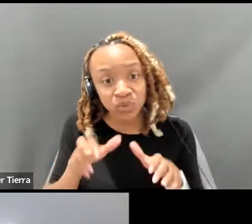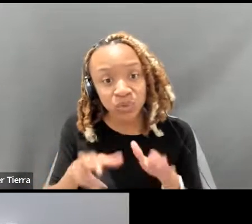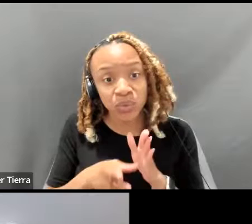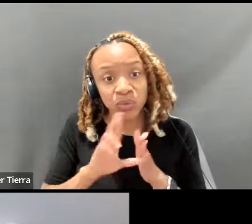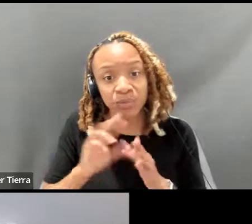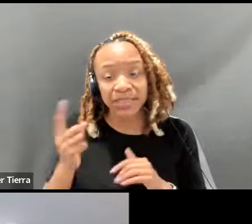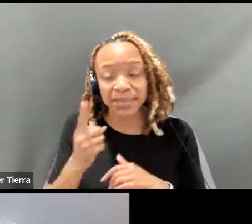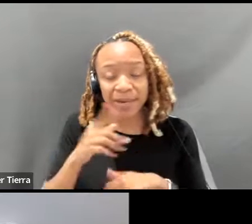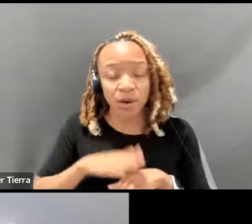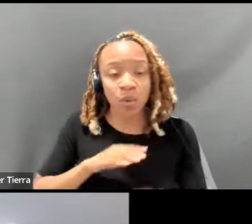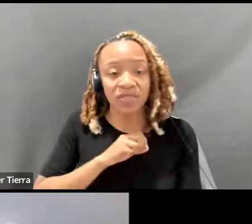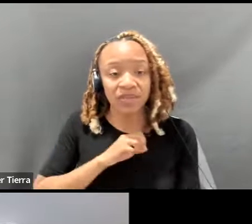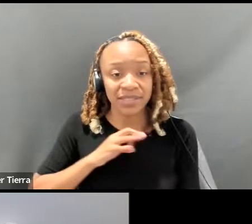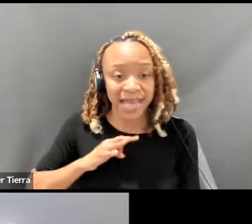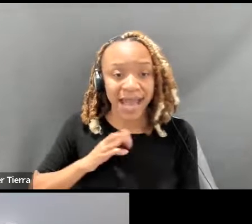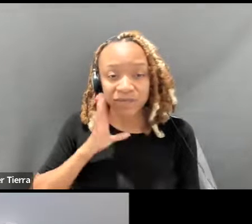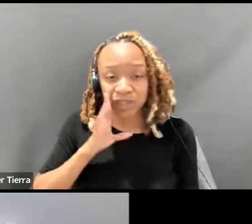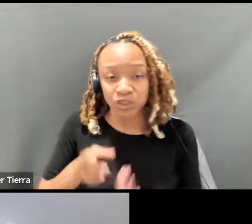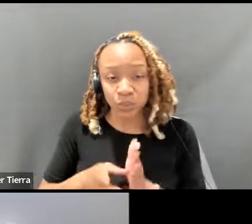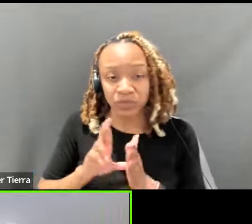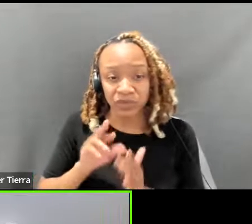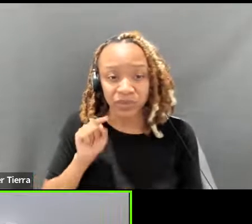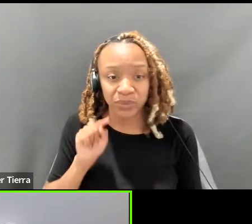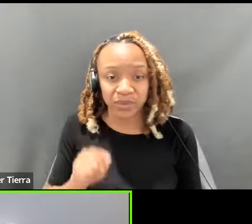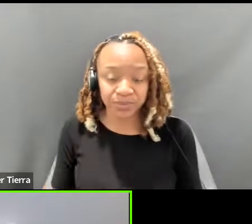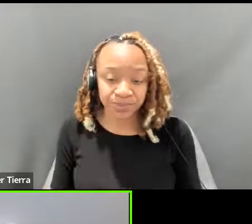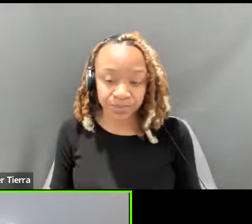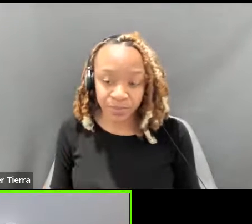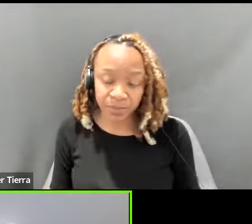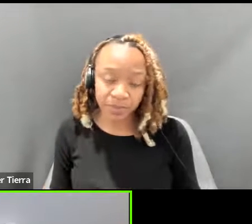their staff needs to review this. What I